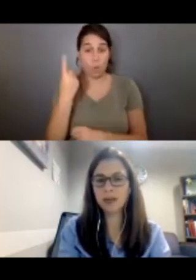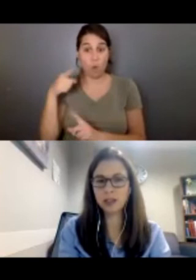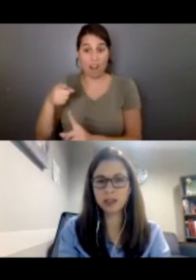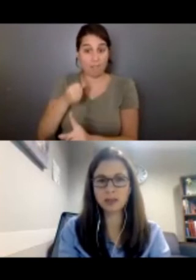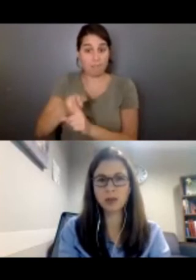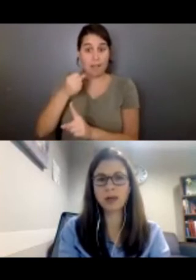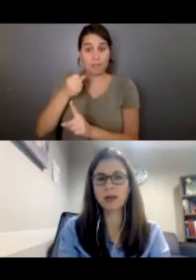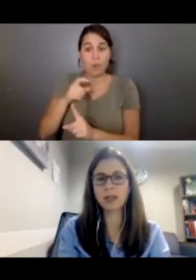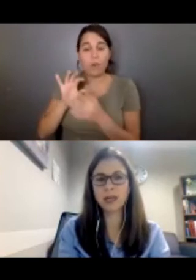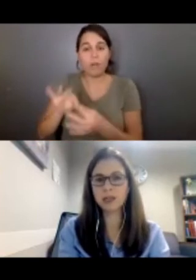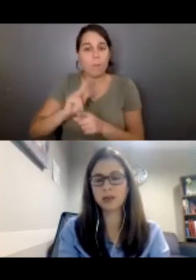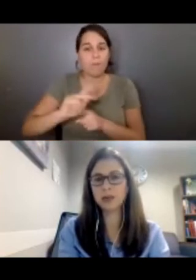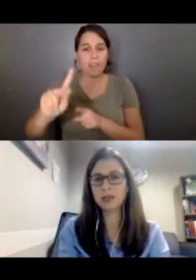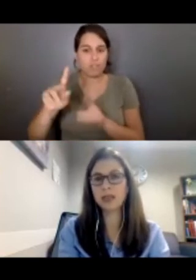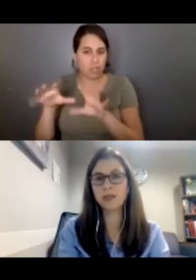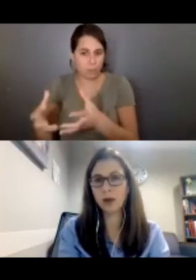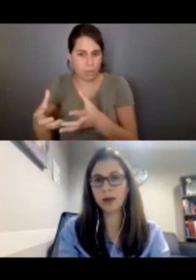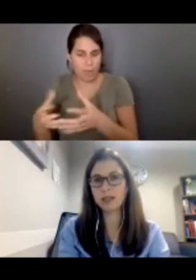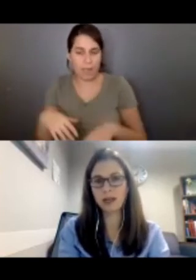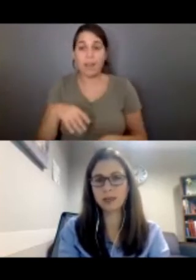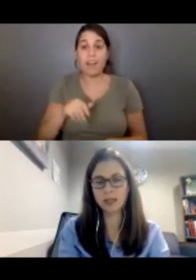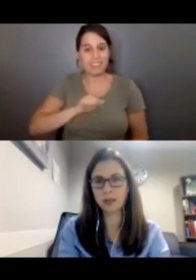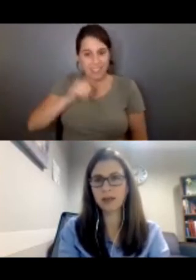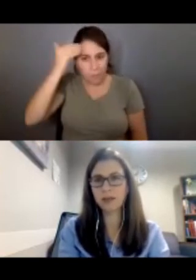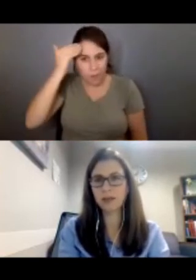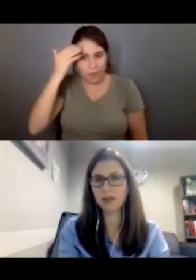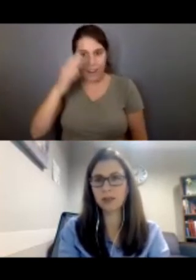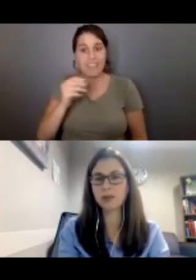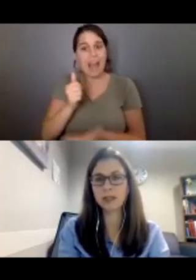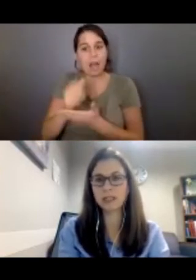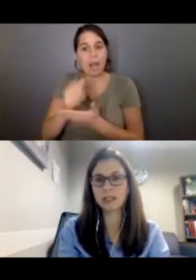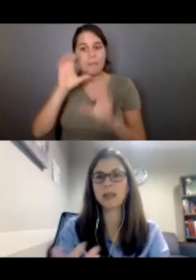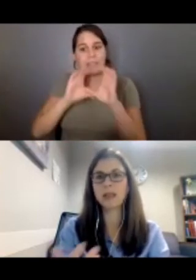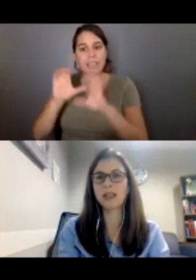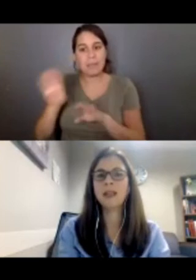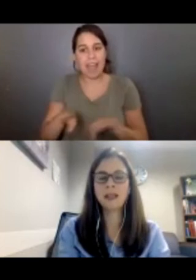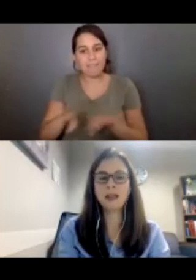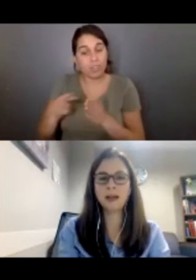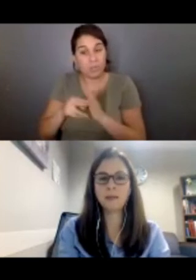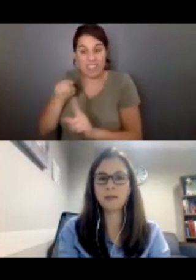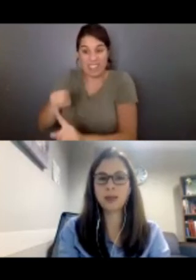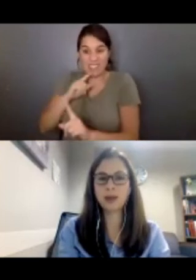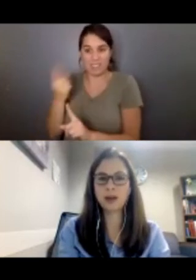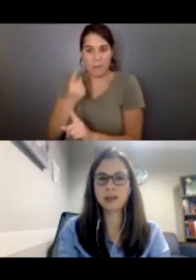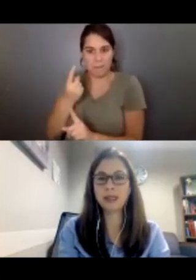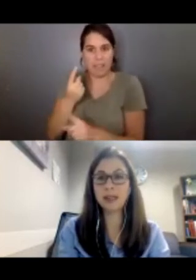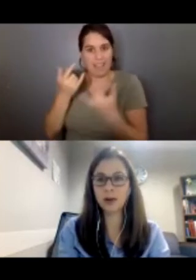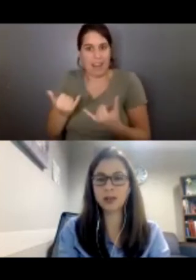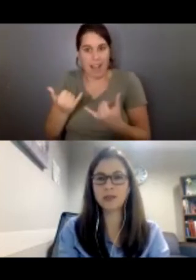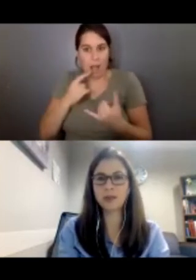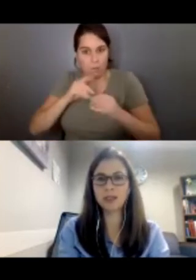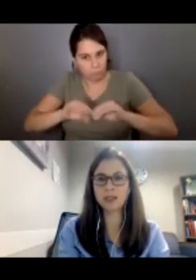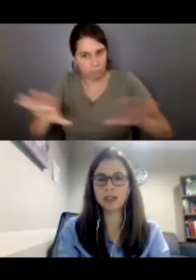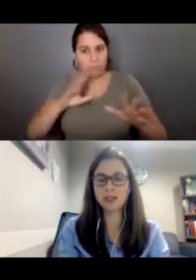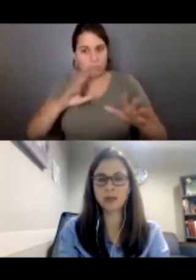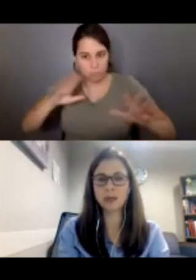the professionalism domain related to self-awareness and help-seeking behavior. So this is certainly something that is being encouraged